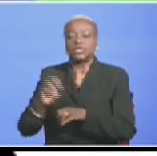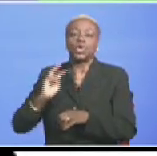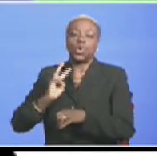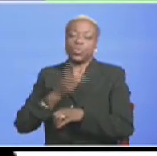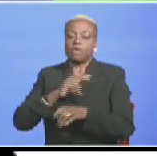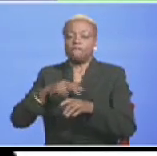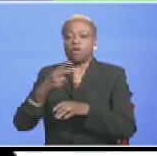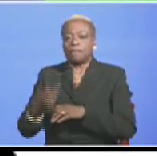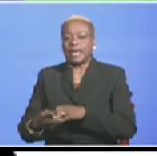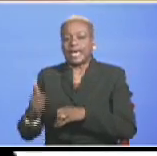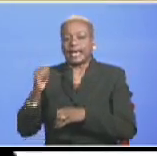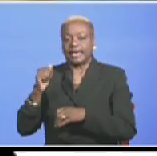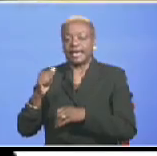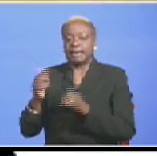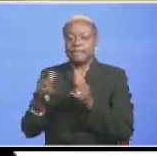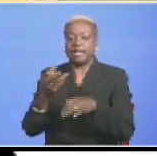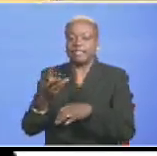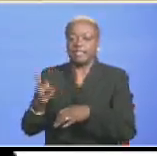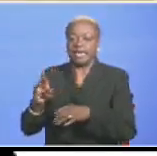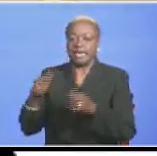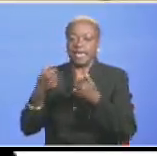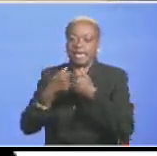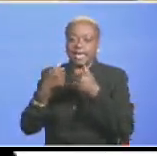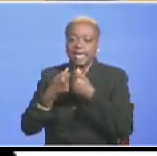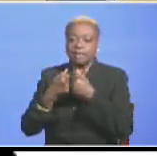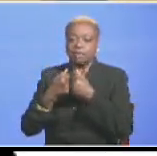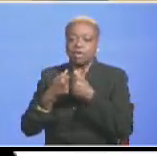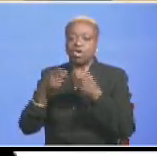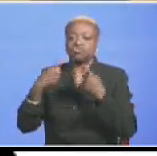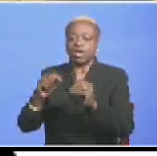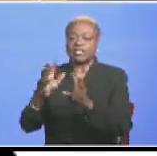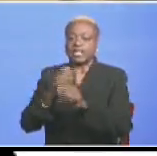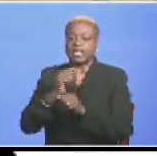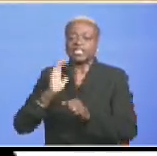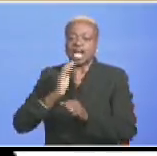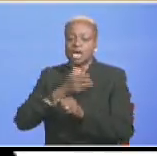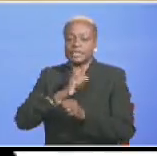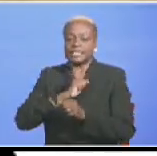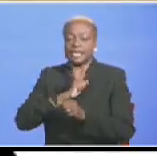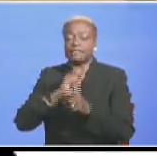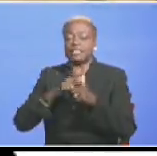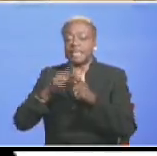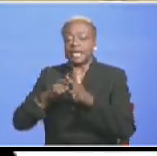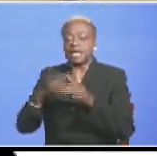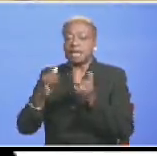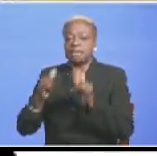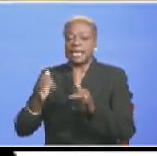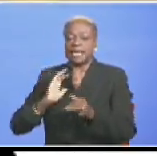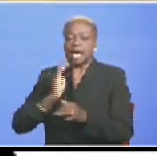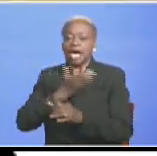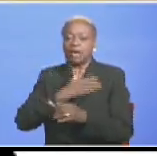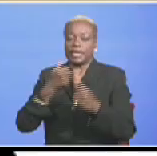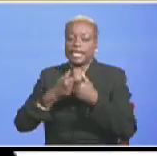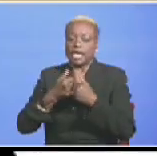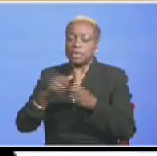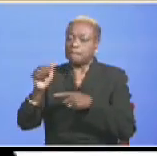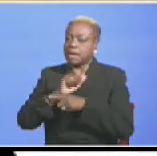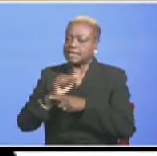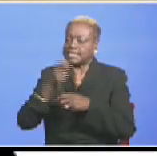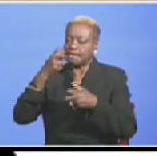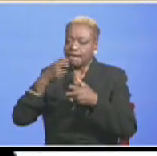play the game. Then we had to get a time and catch ourselves. Then plus come back and play our game. We is practicing at our gym.